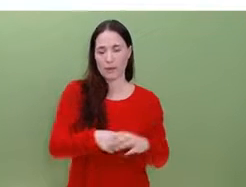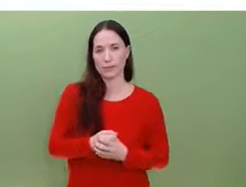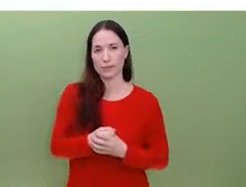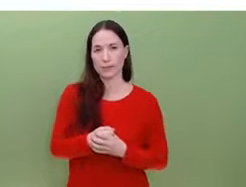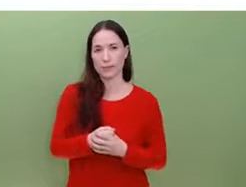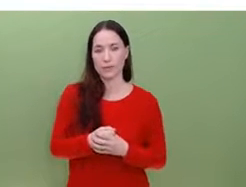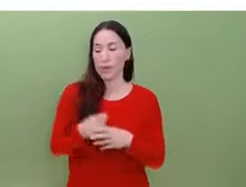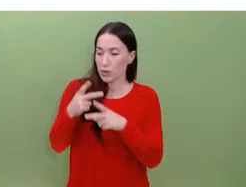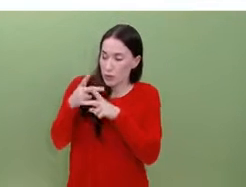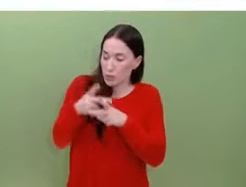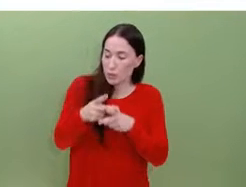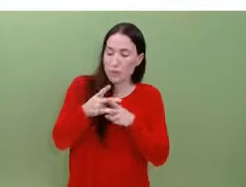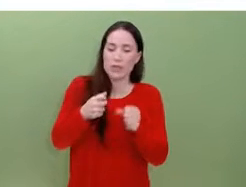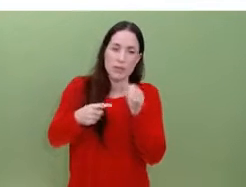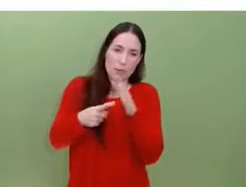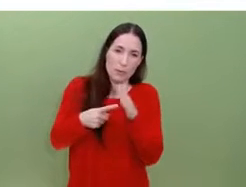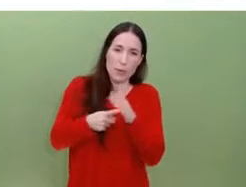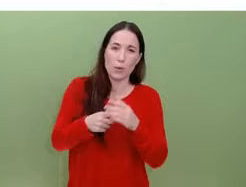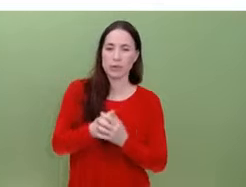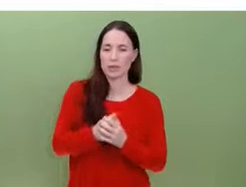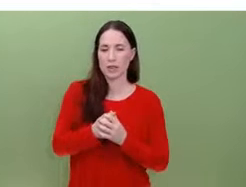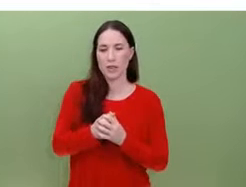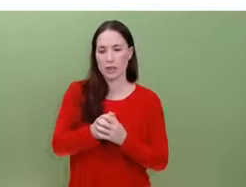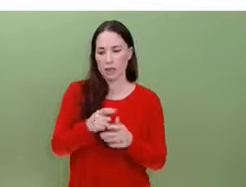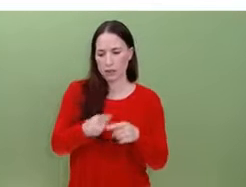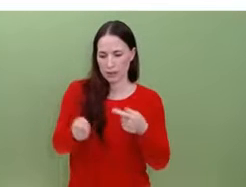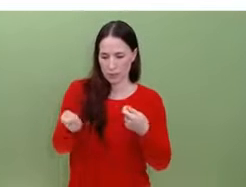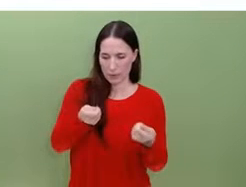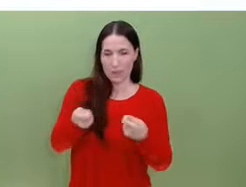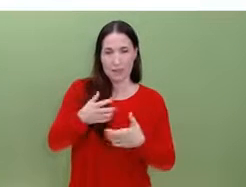important, managing distress and concerns and worries